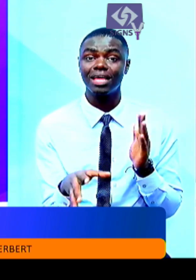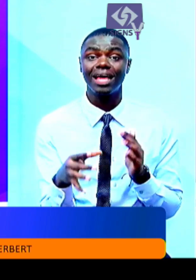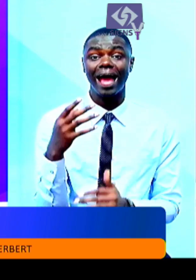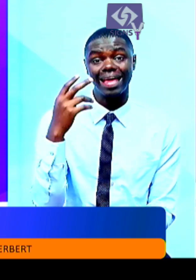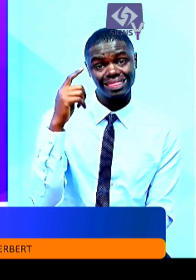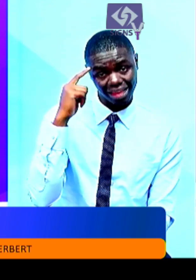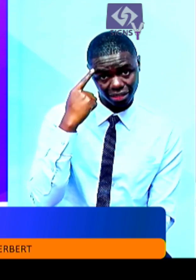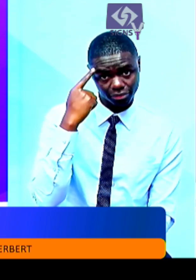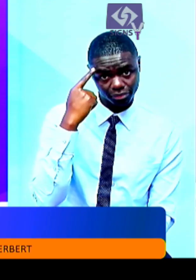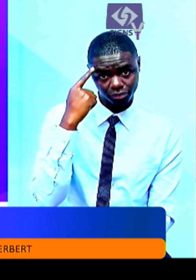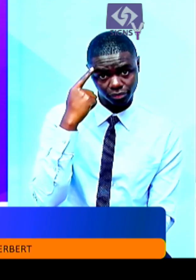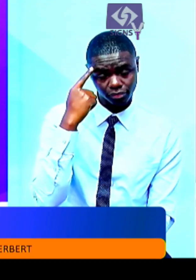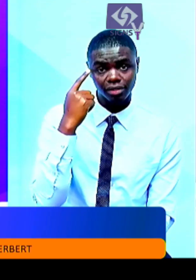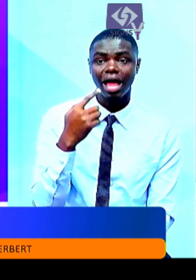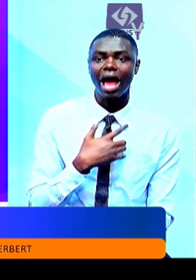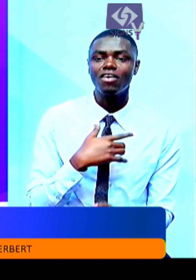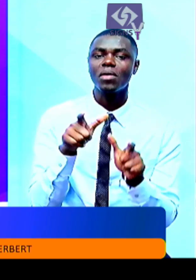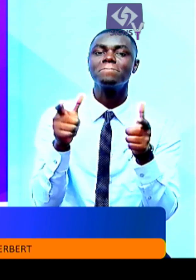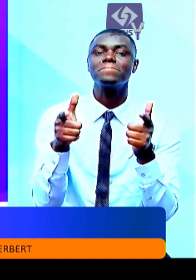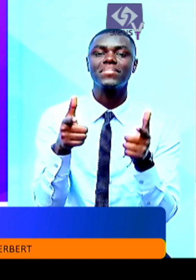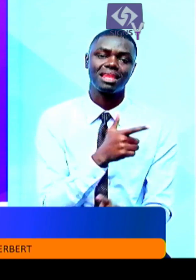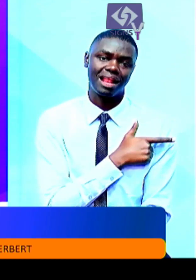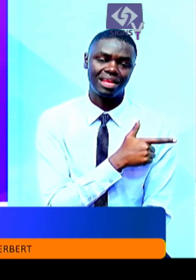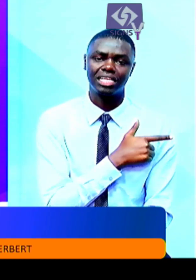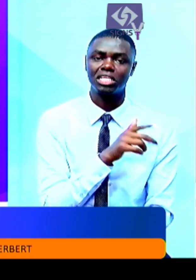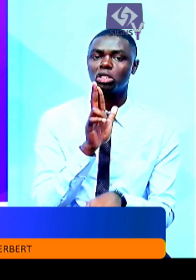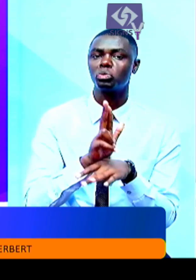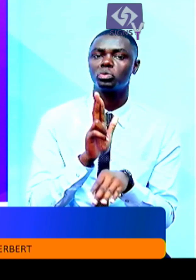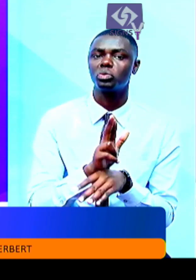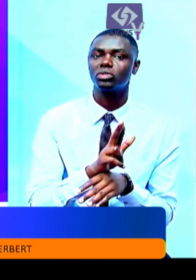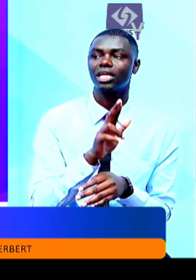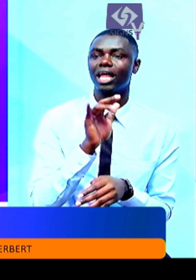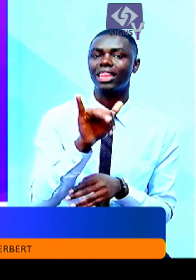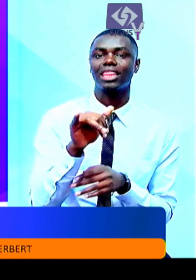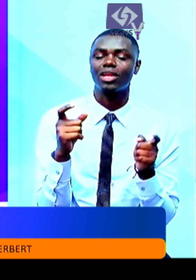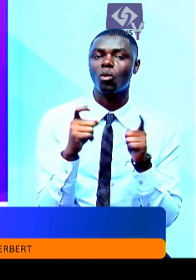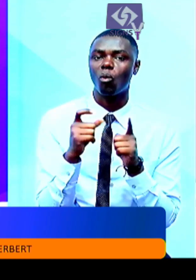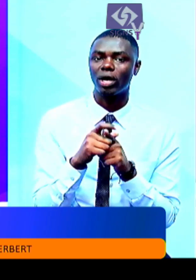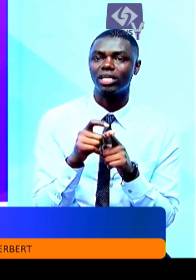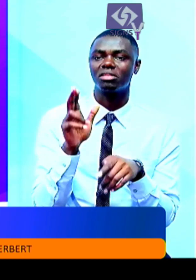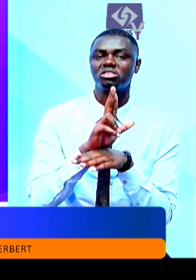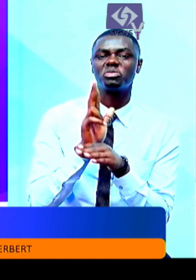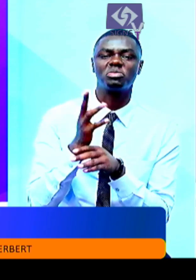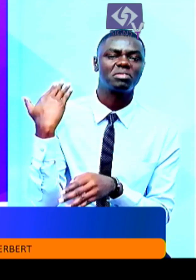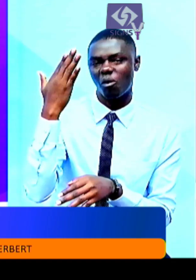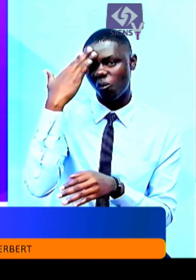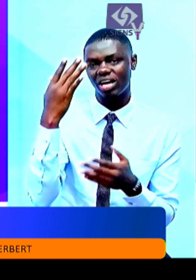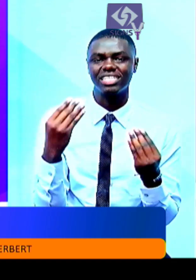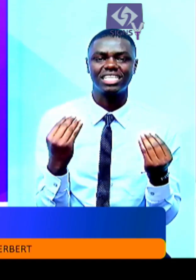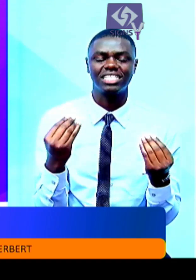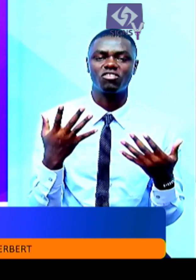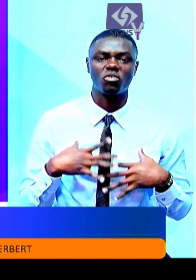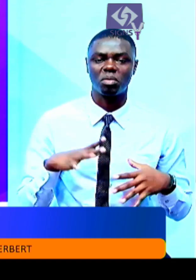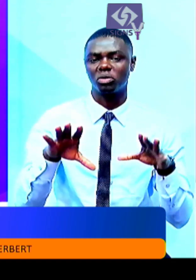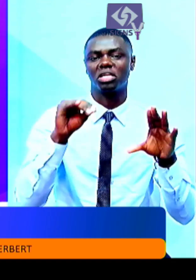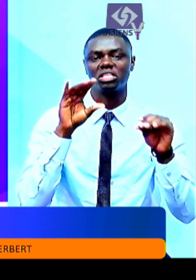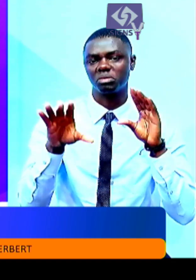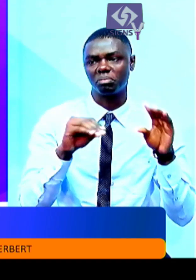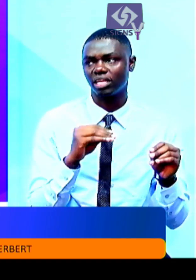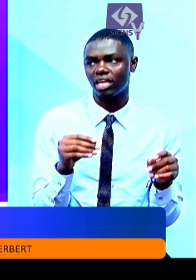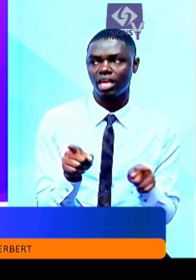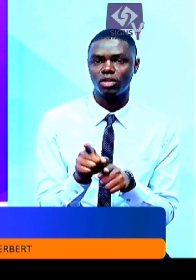some media laziness to just use the terms which have been used before, because it's very easy for people to pick what you are saying. And also buy